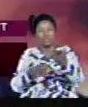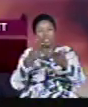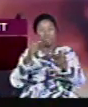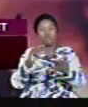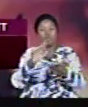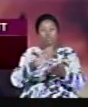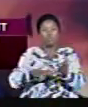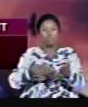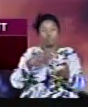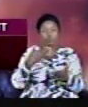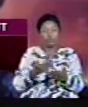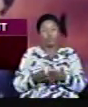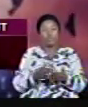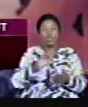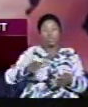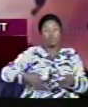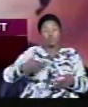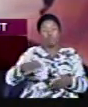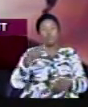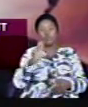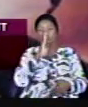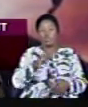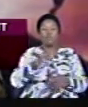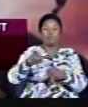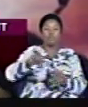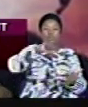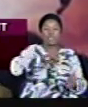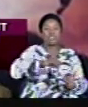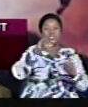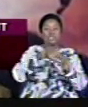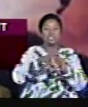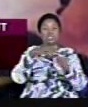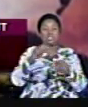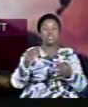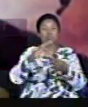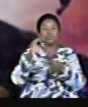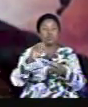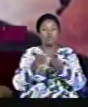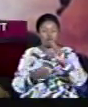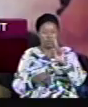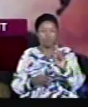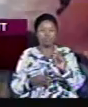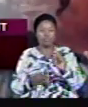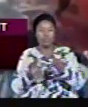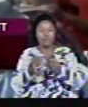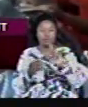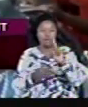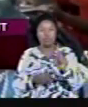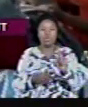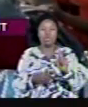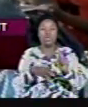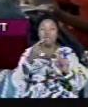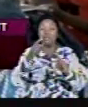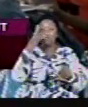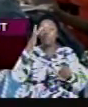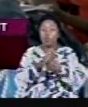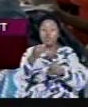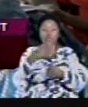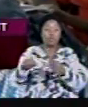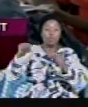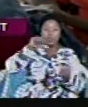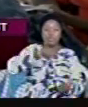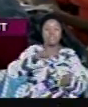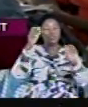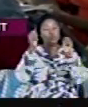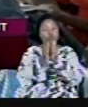being baptized in the Spirit. Look at number one. Number one, the promise of the baptism